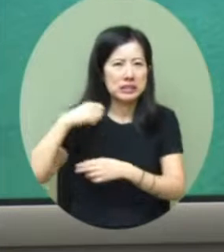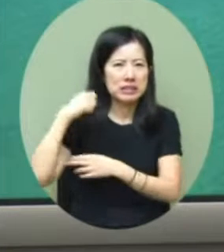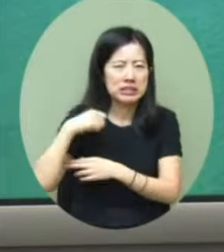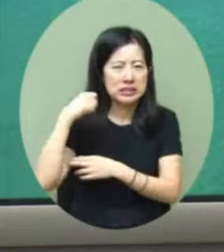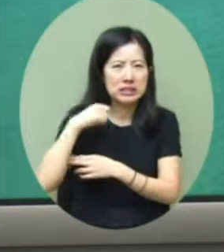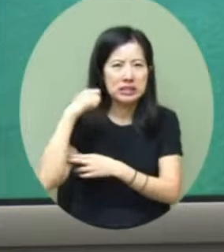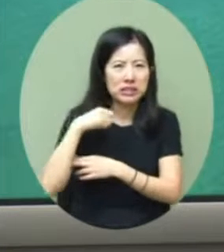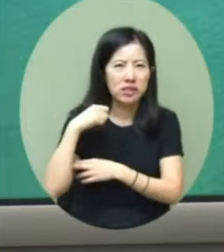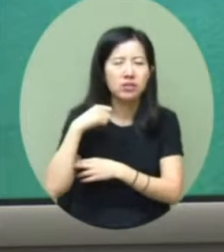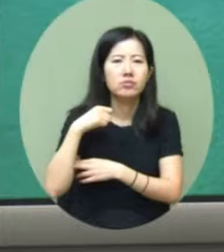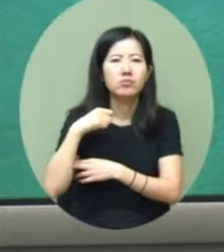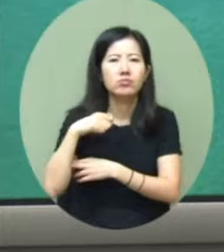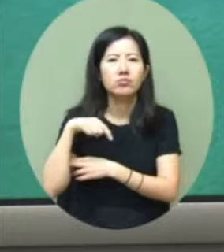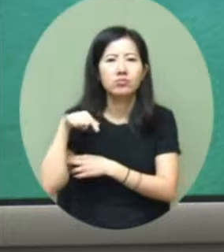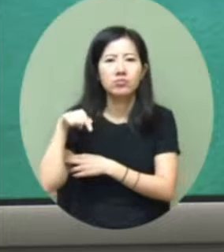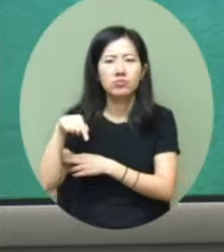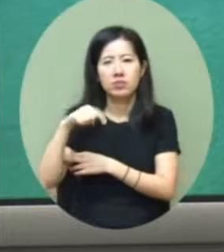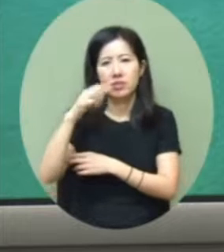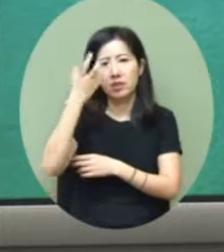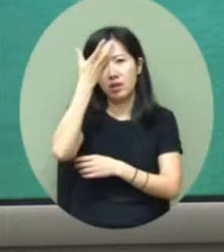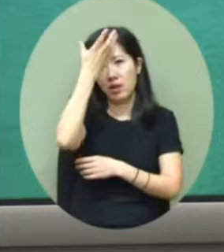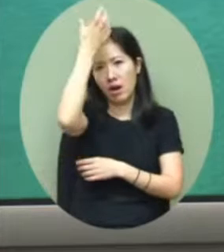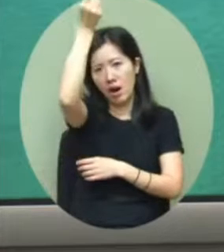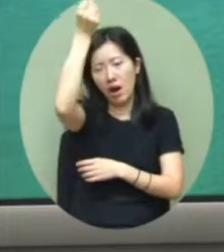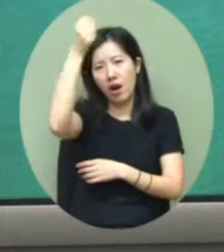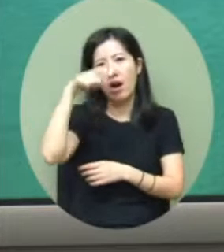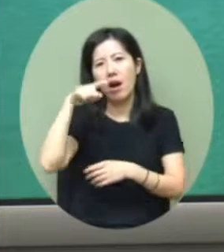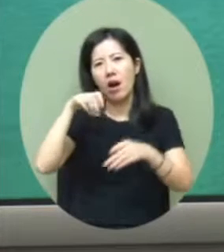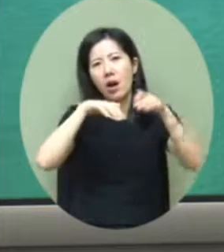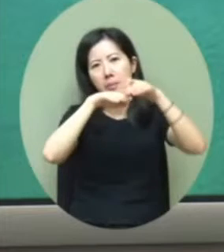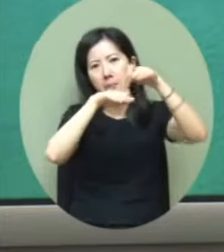various investment.